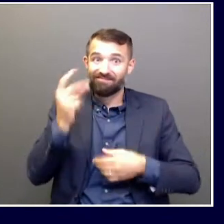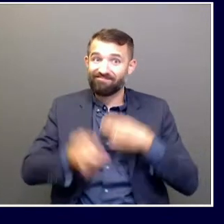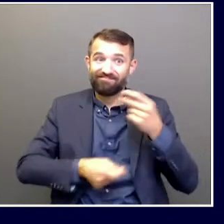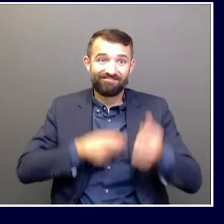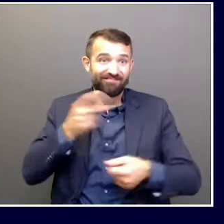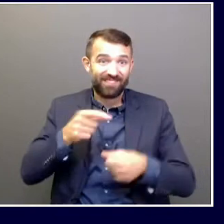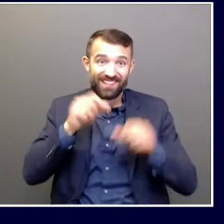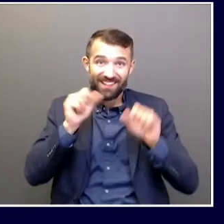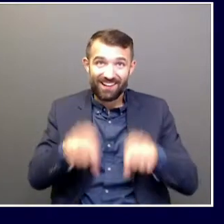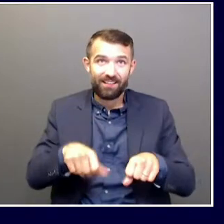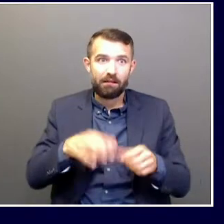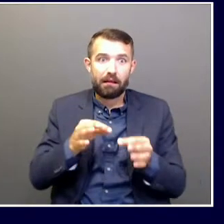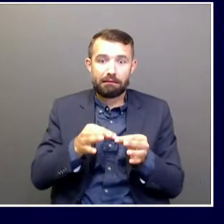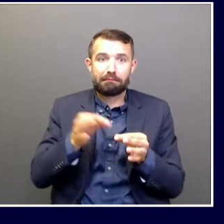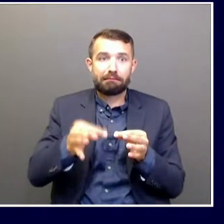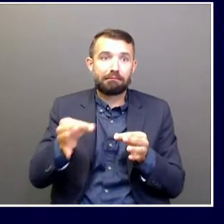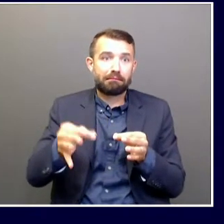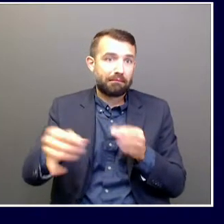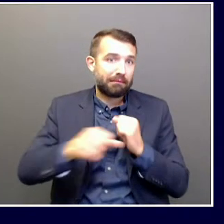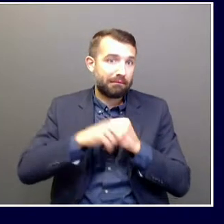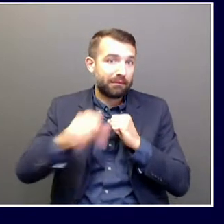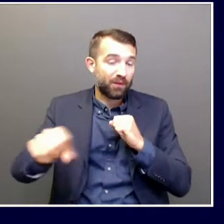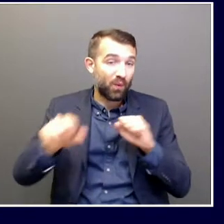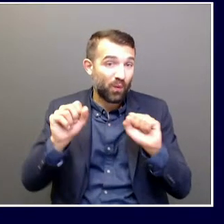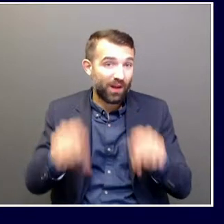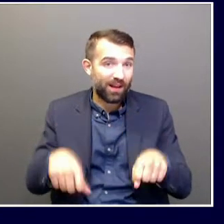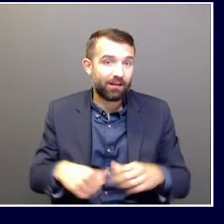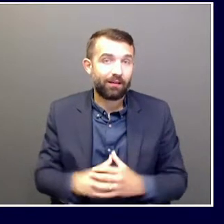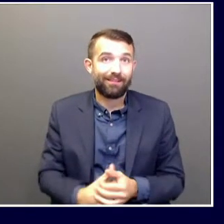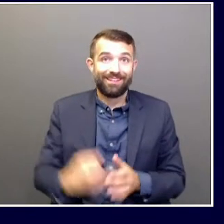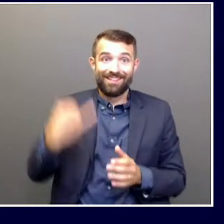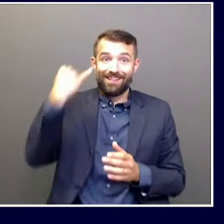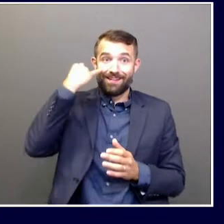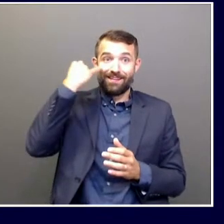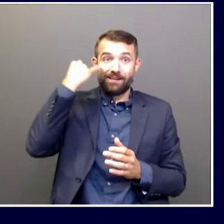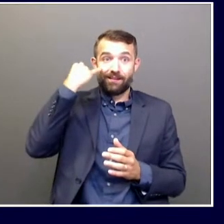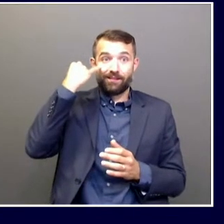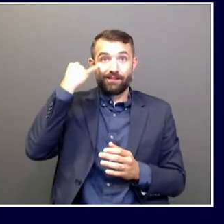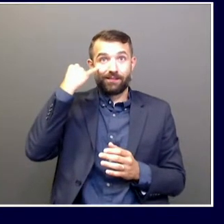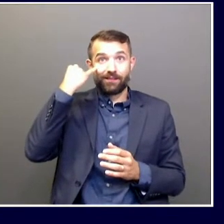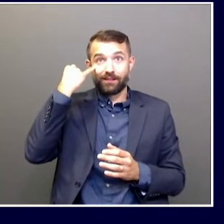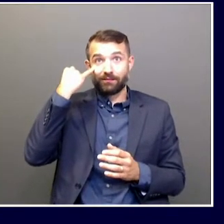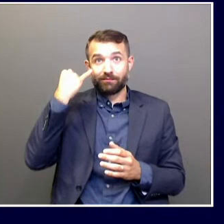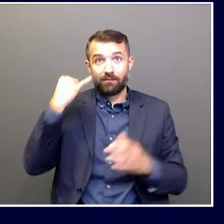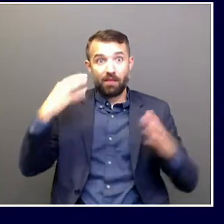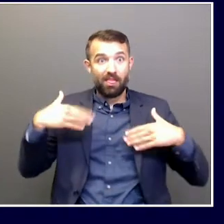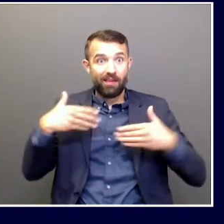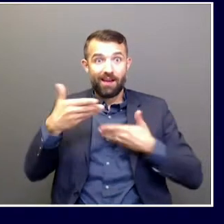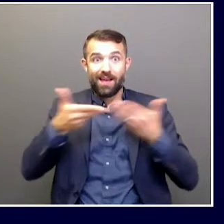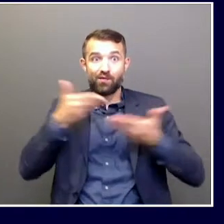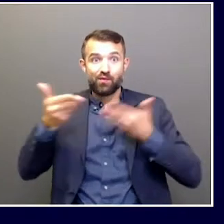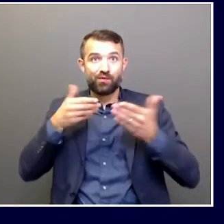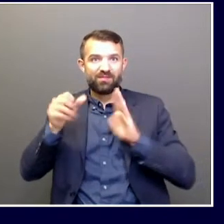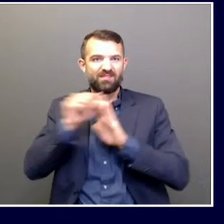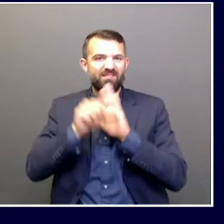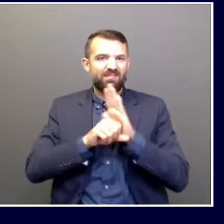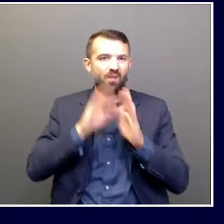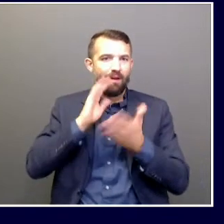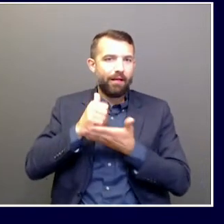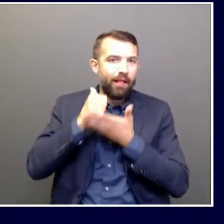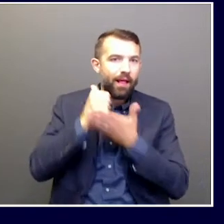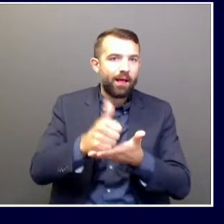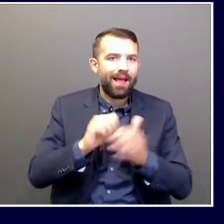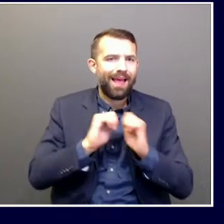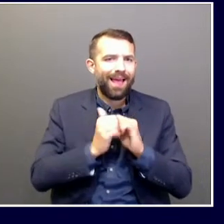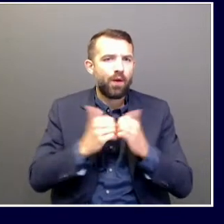happen? Well, first of all, Caitlin, I think this is thank you for the question. This is not an issue that's unique to Maine, not at